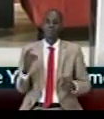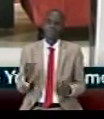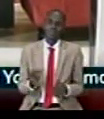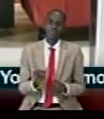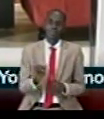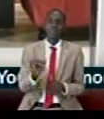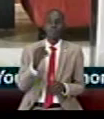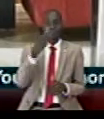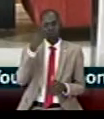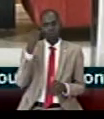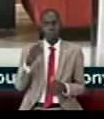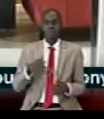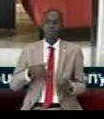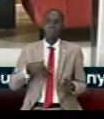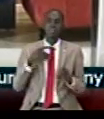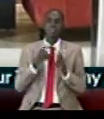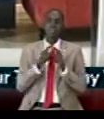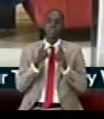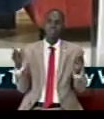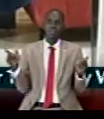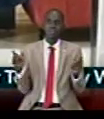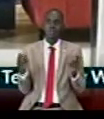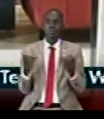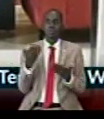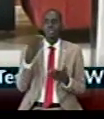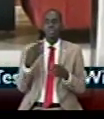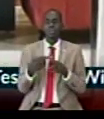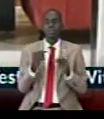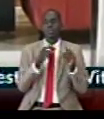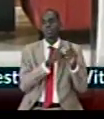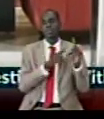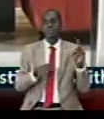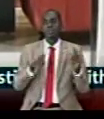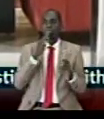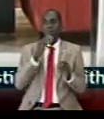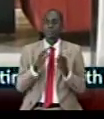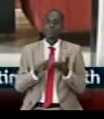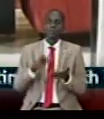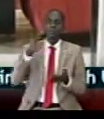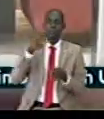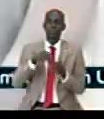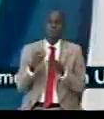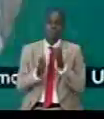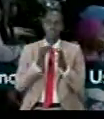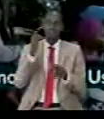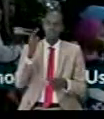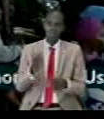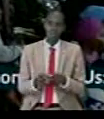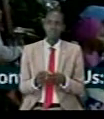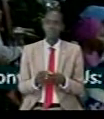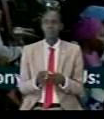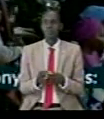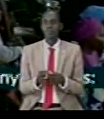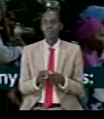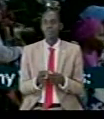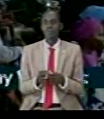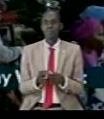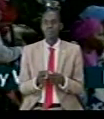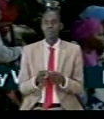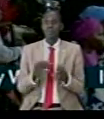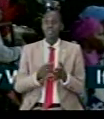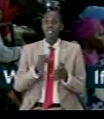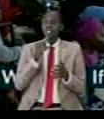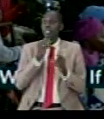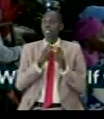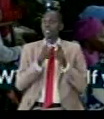in this global program. Let his name be highly glorified once more in Jesus' name. It is great.